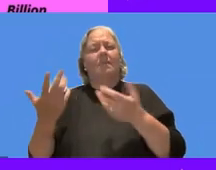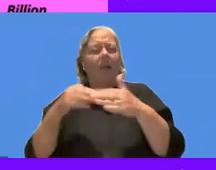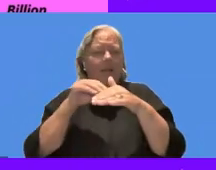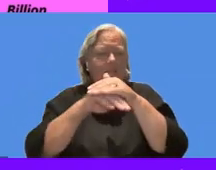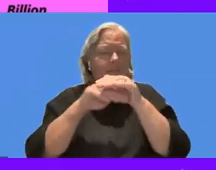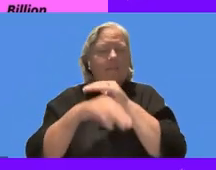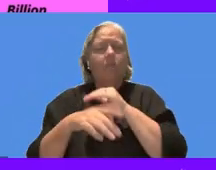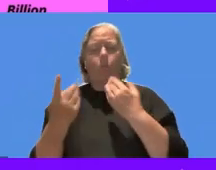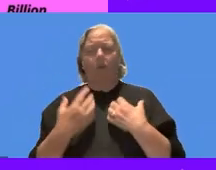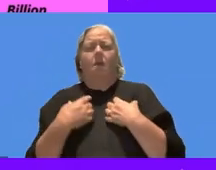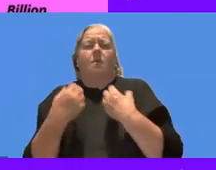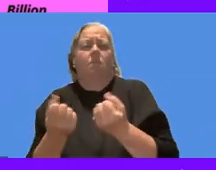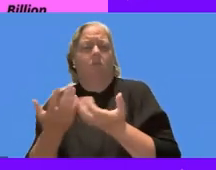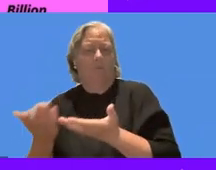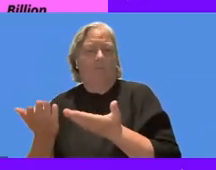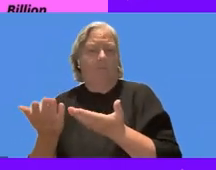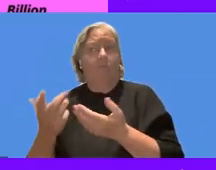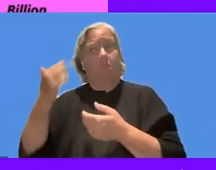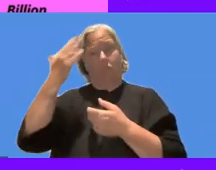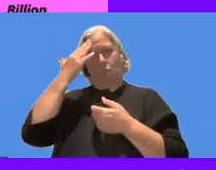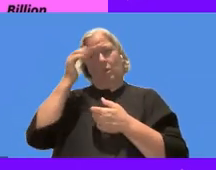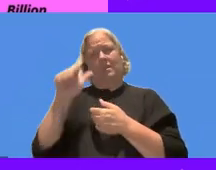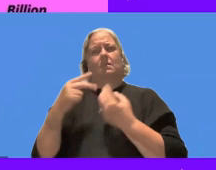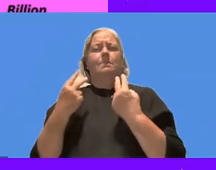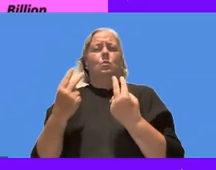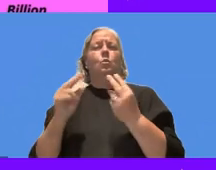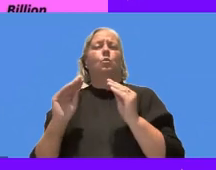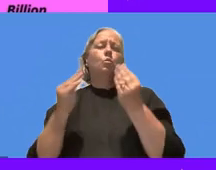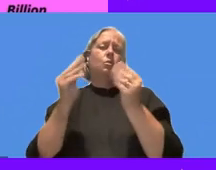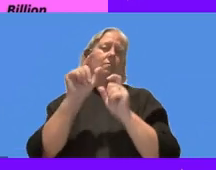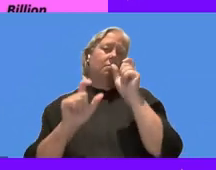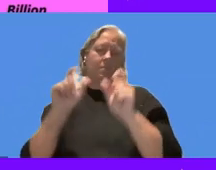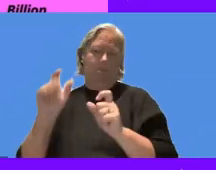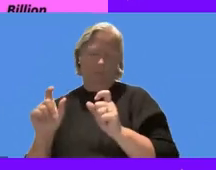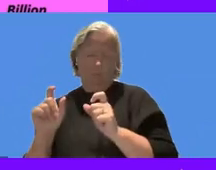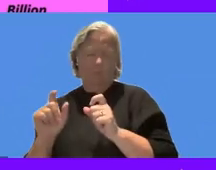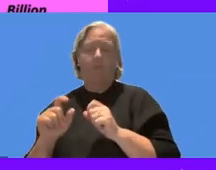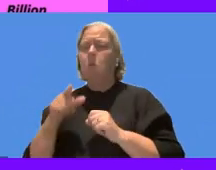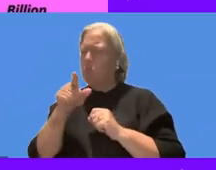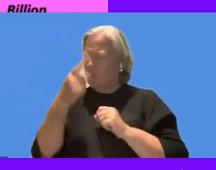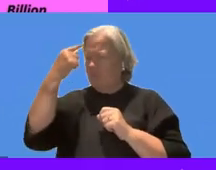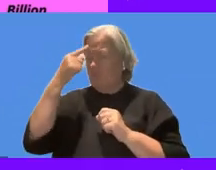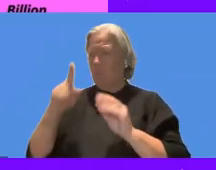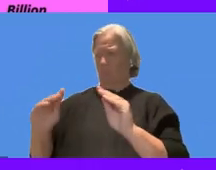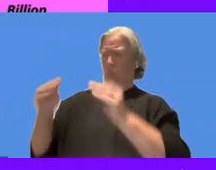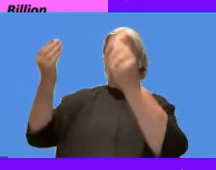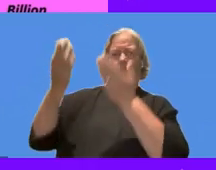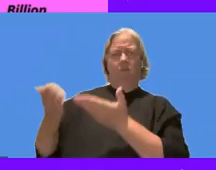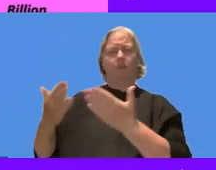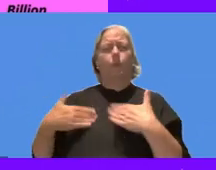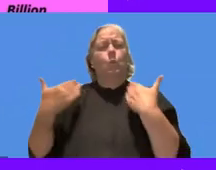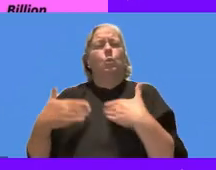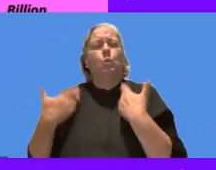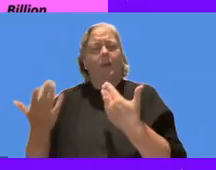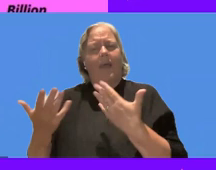things that are really important for young people. How do you think, you know, that youth groups and youth movements can best organize